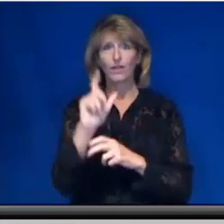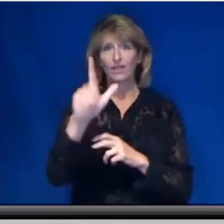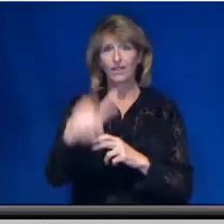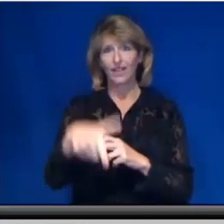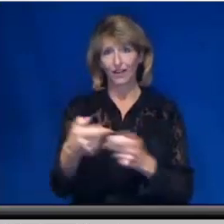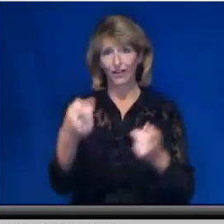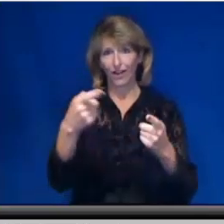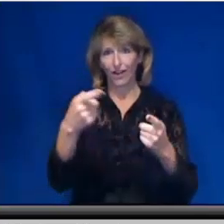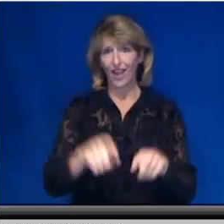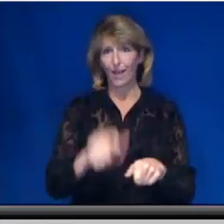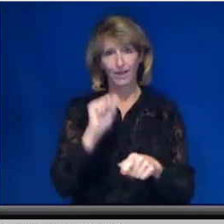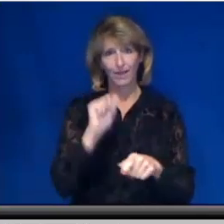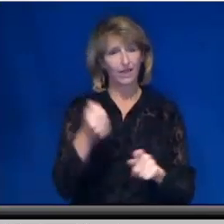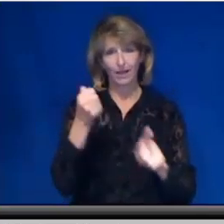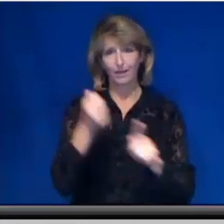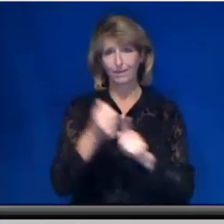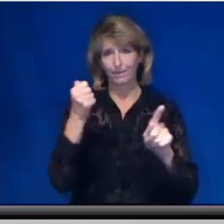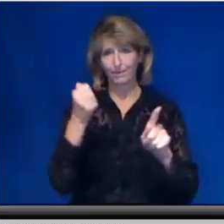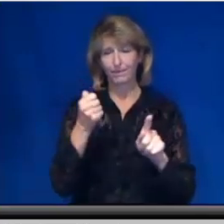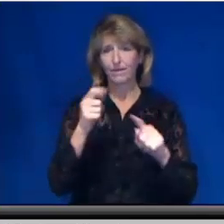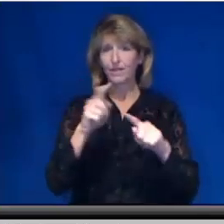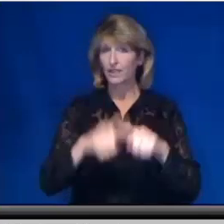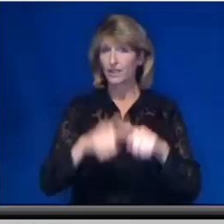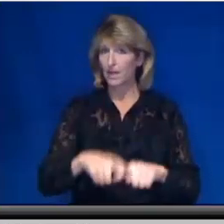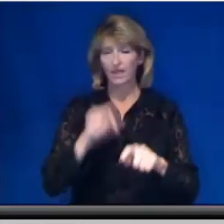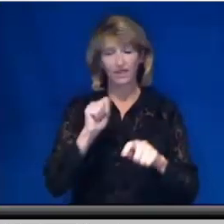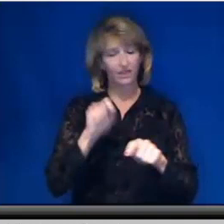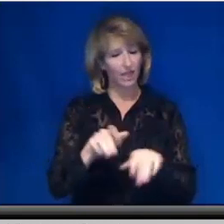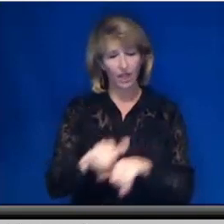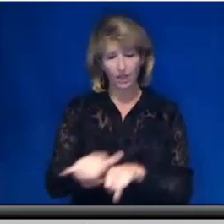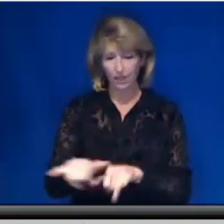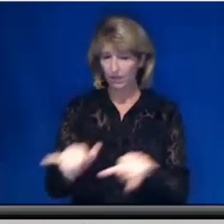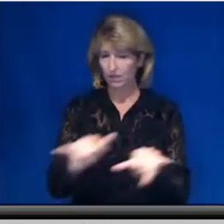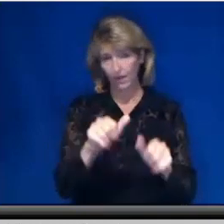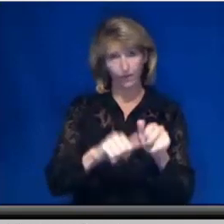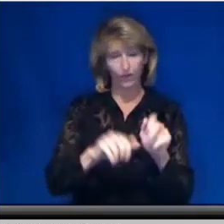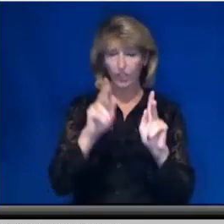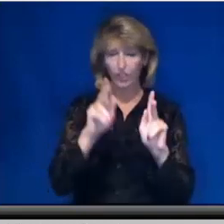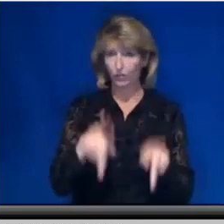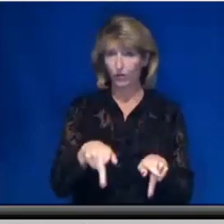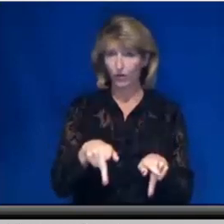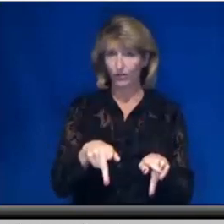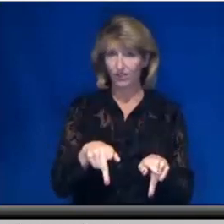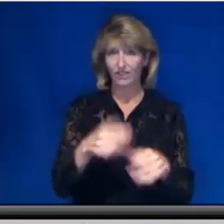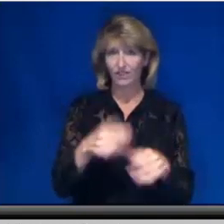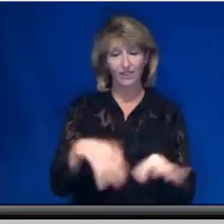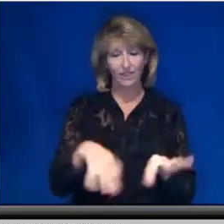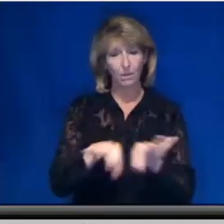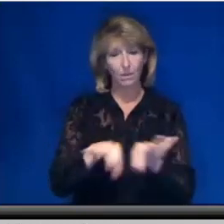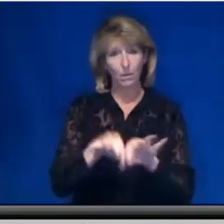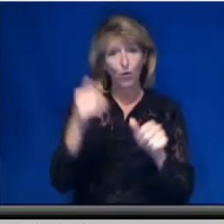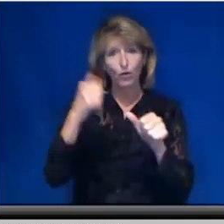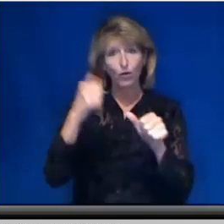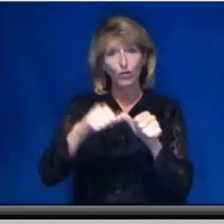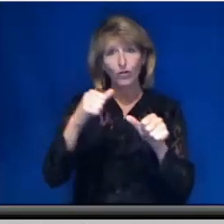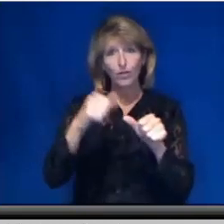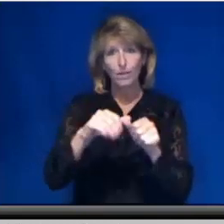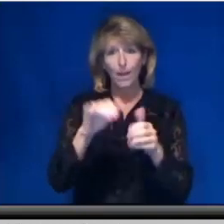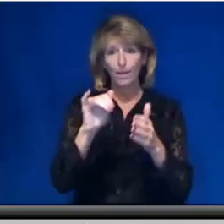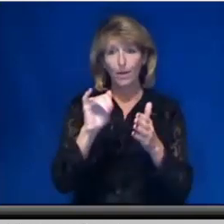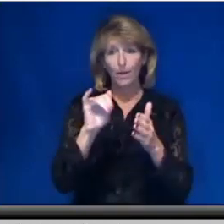they loved it, and from that point on, they had a problem. And others can drink and not have a problem until much